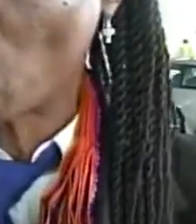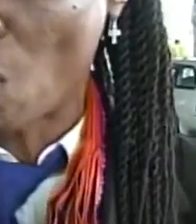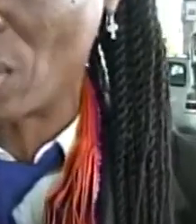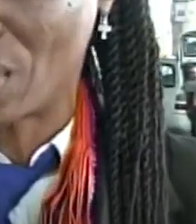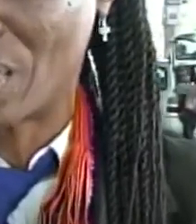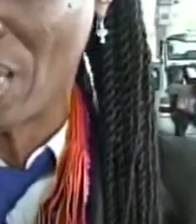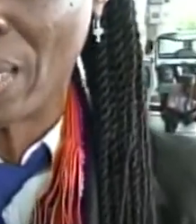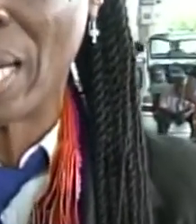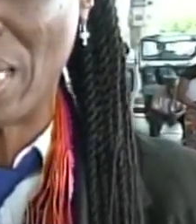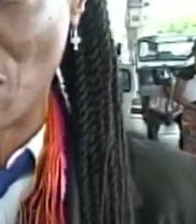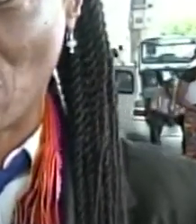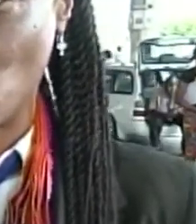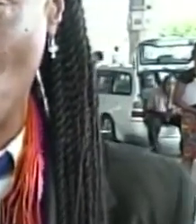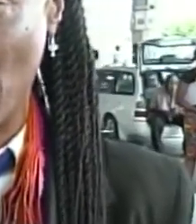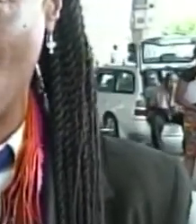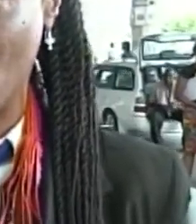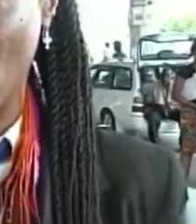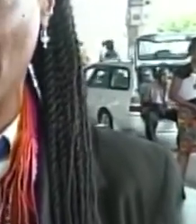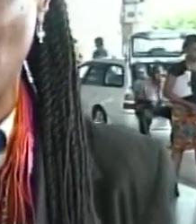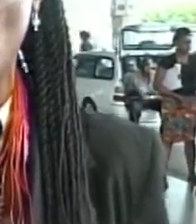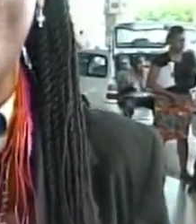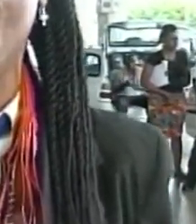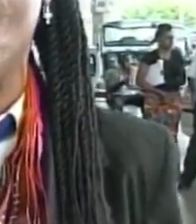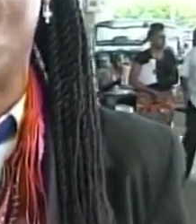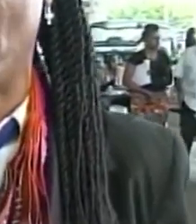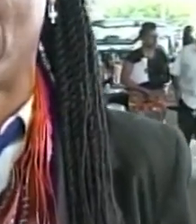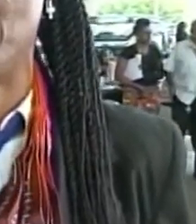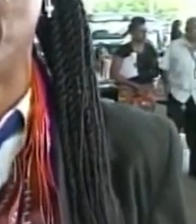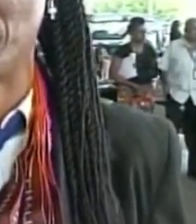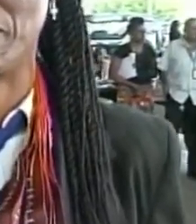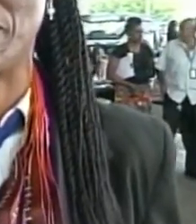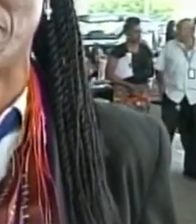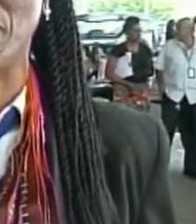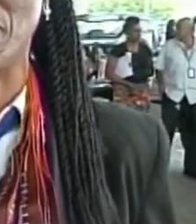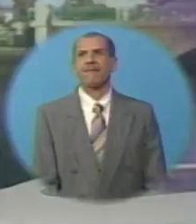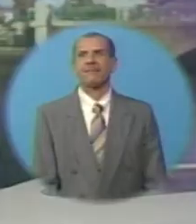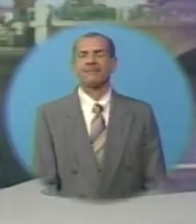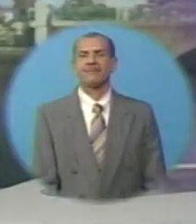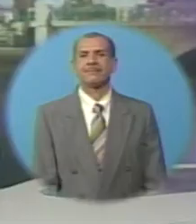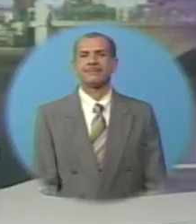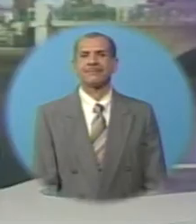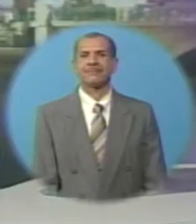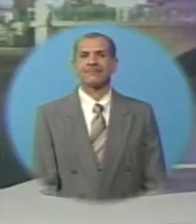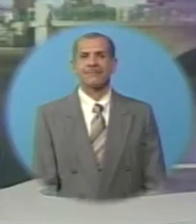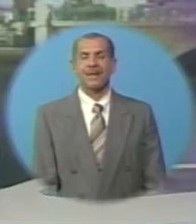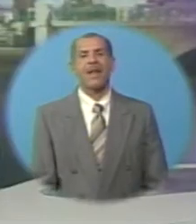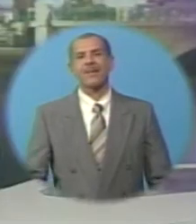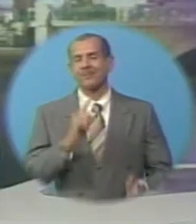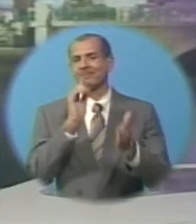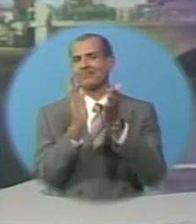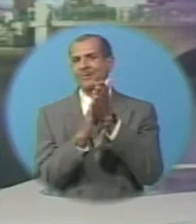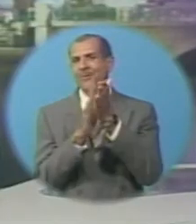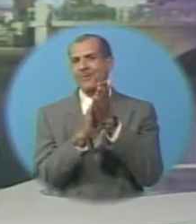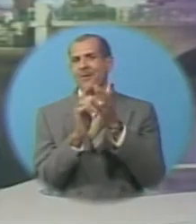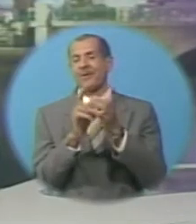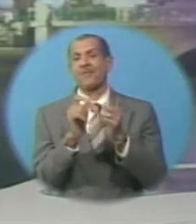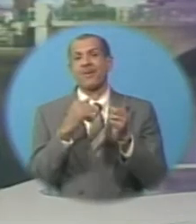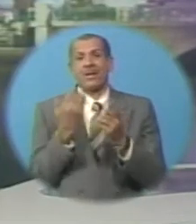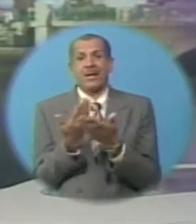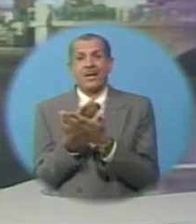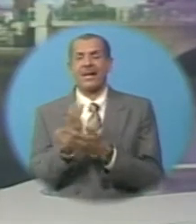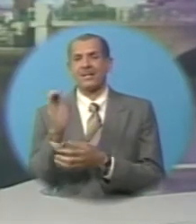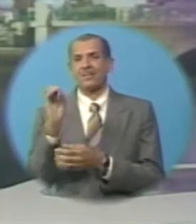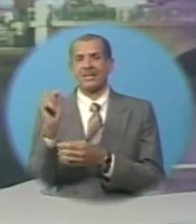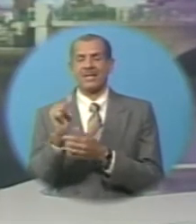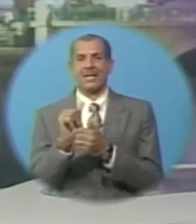2 bronze. They're individual medals, and then 1 in the relay. A big congrats here from us at the CBC to the senior